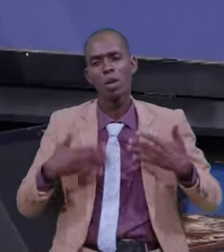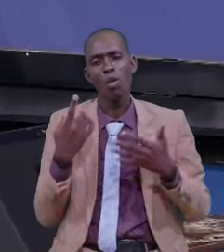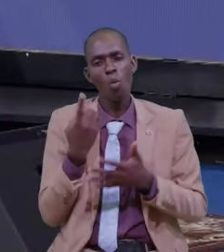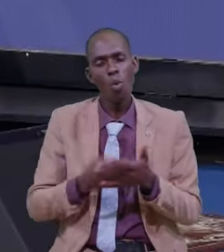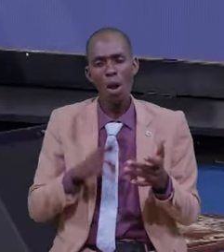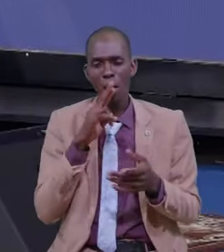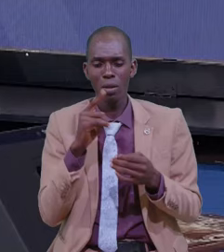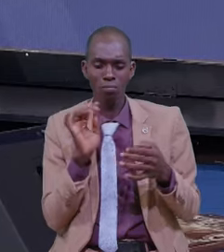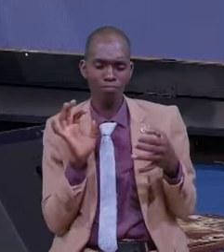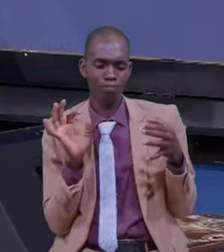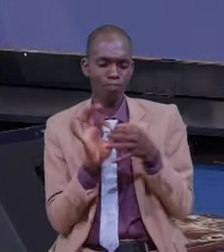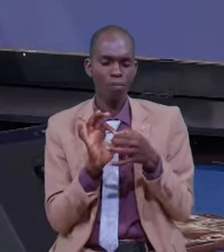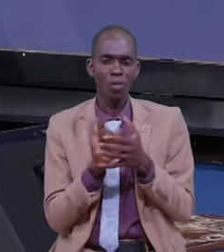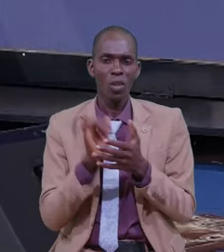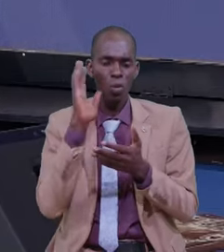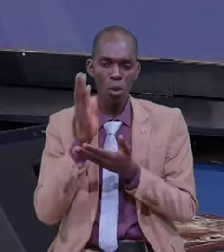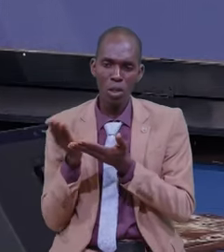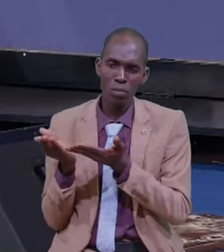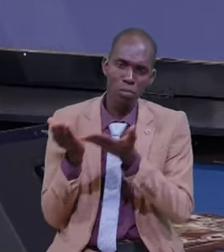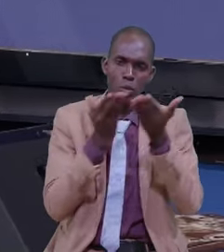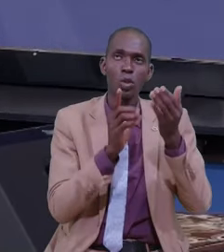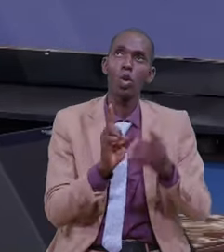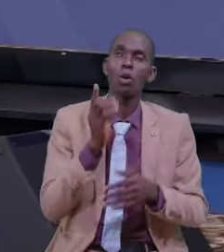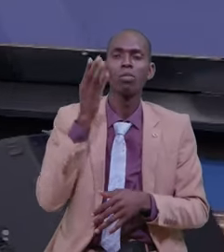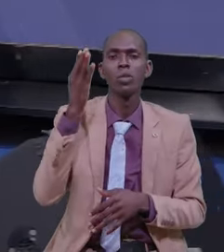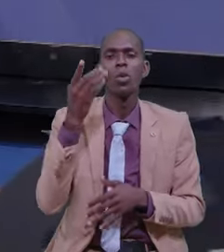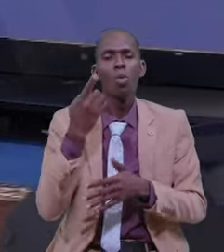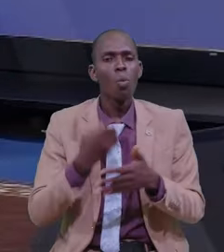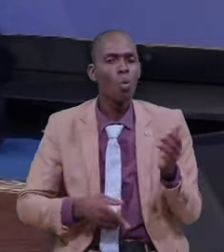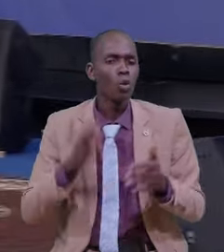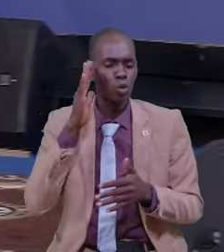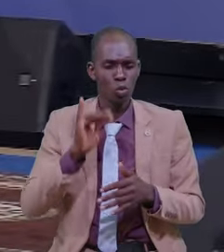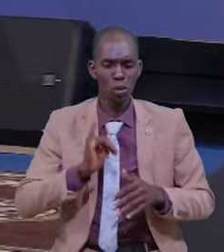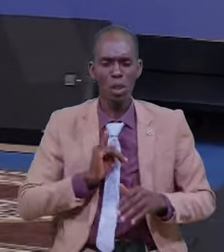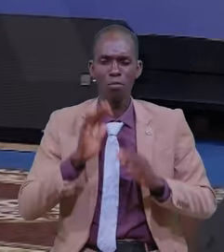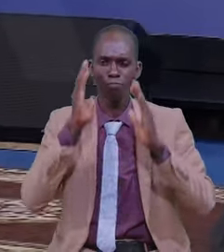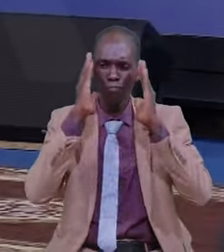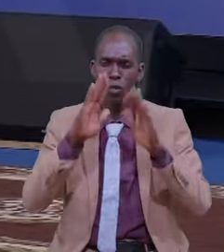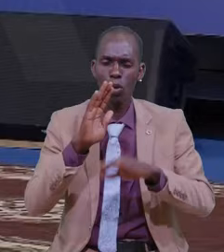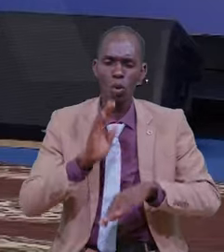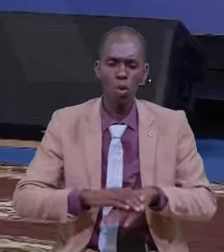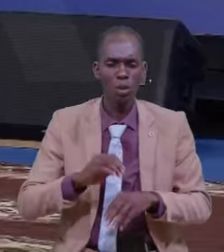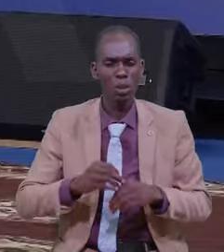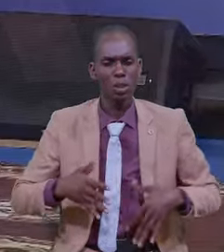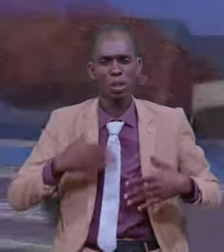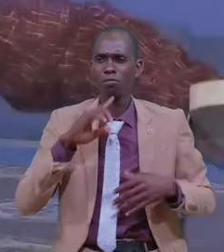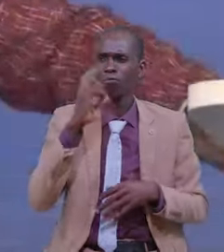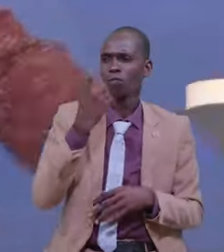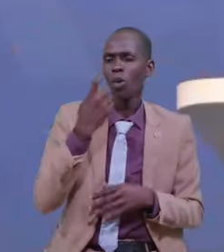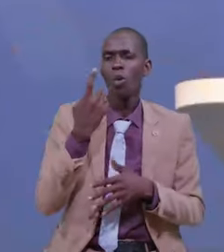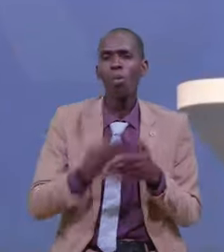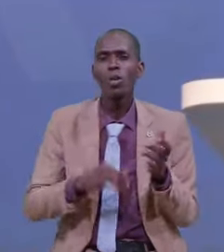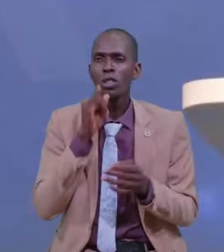me there? And what should I focus on in life? And what's the vision that will get